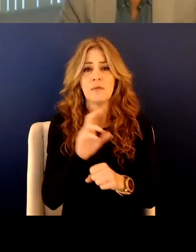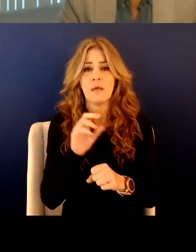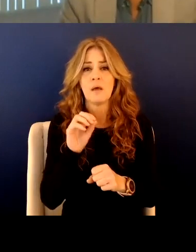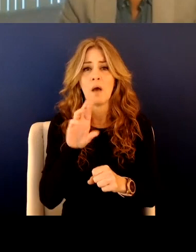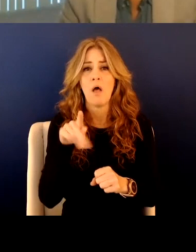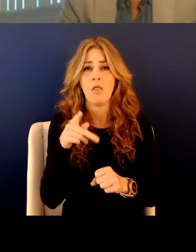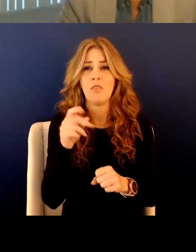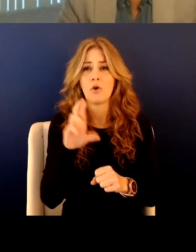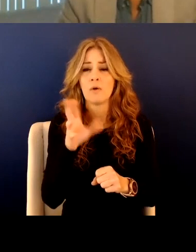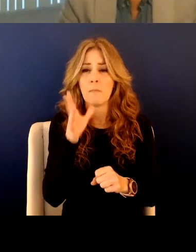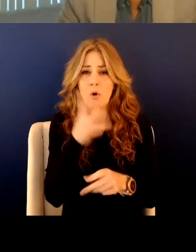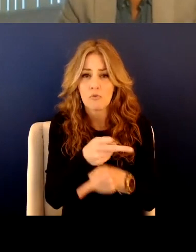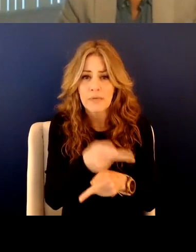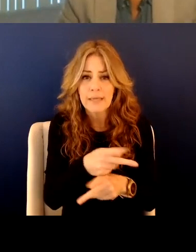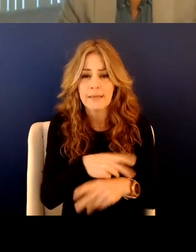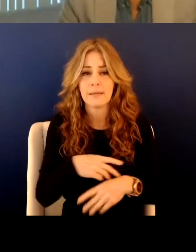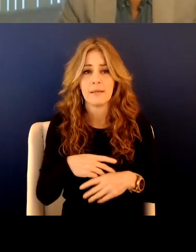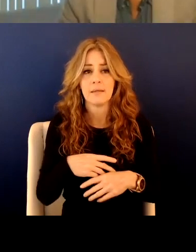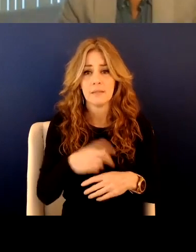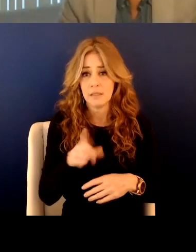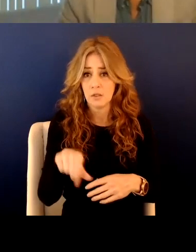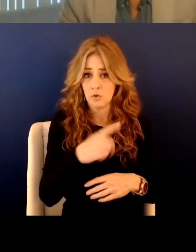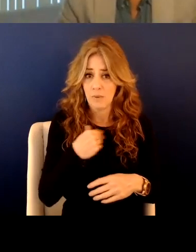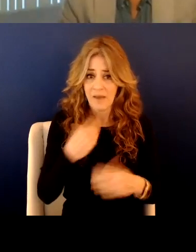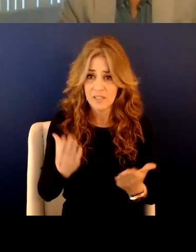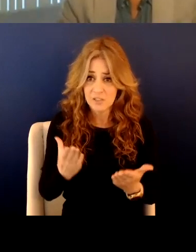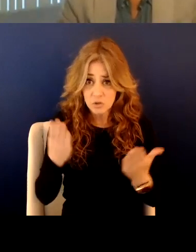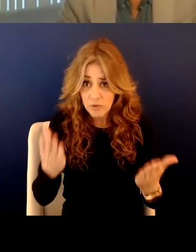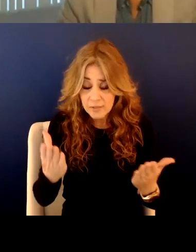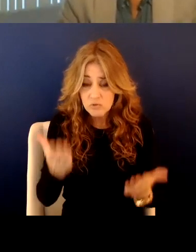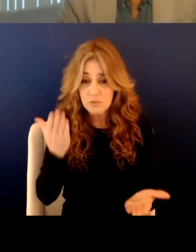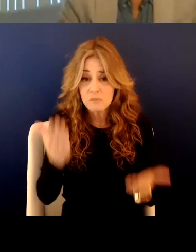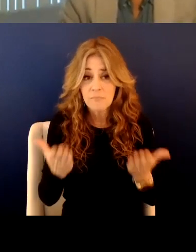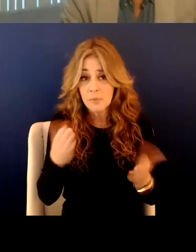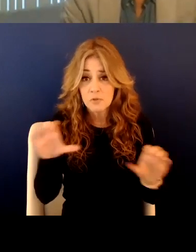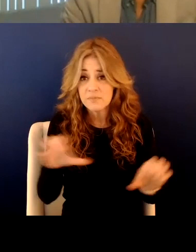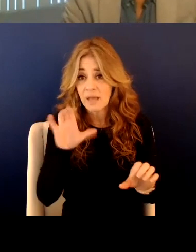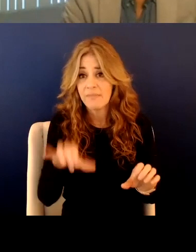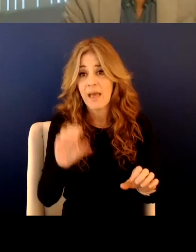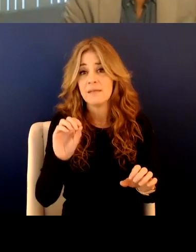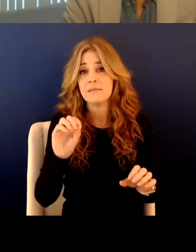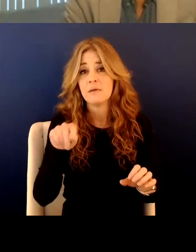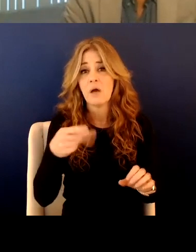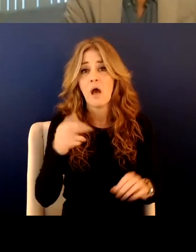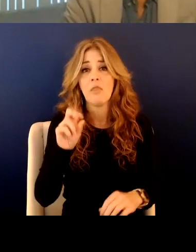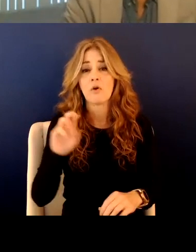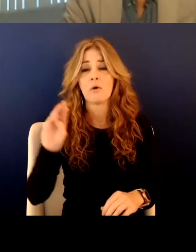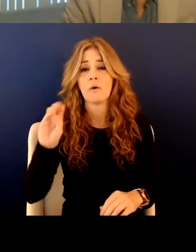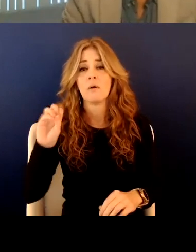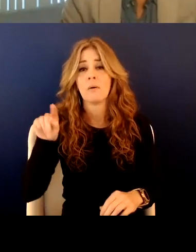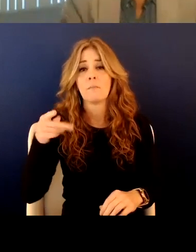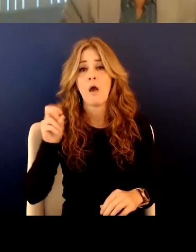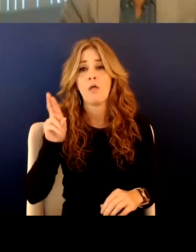that. And if any of you have suggestions, maybe you have done this other mothering, maybe you didn't have a vocabulary